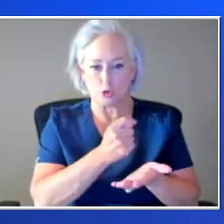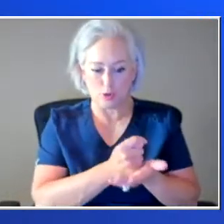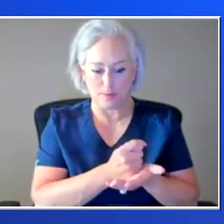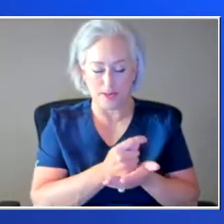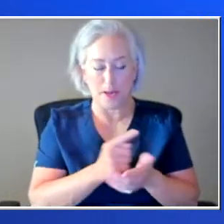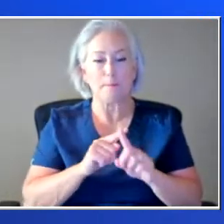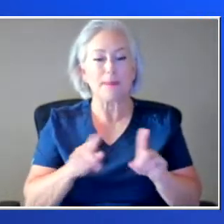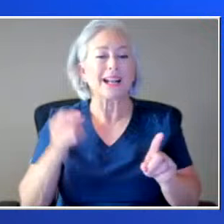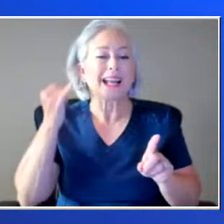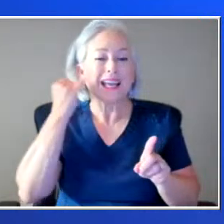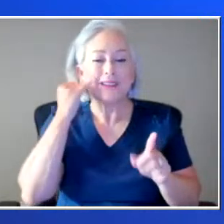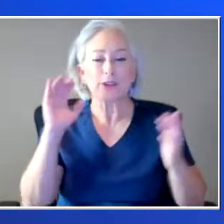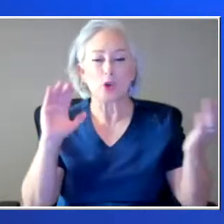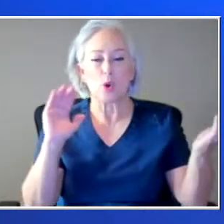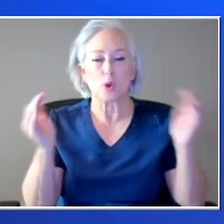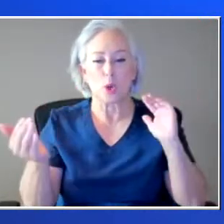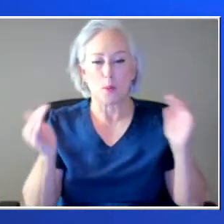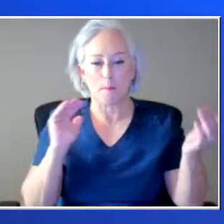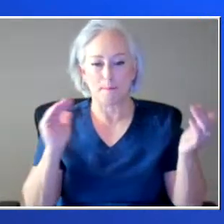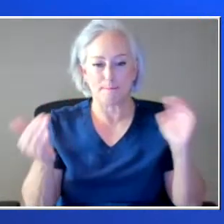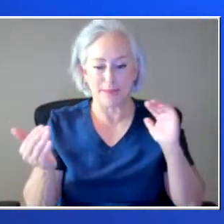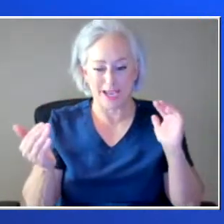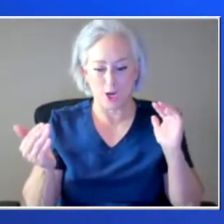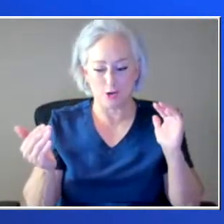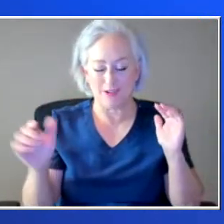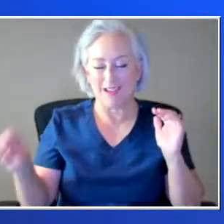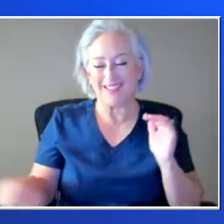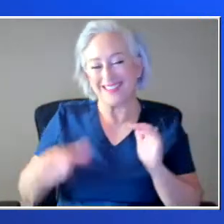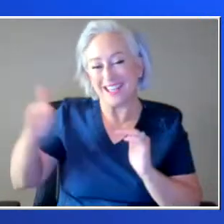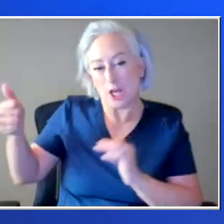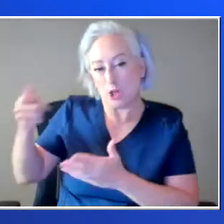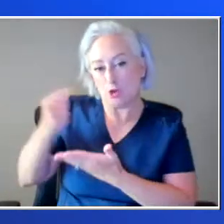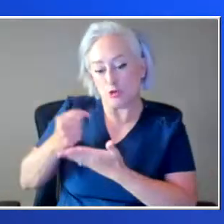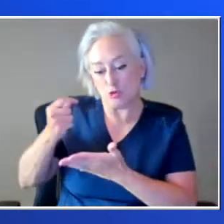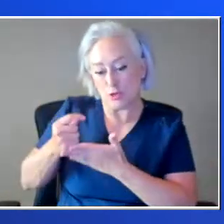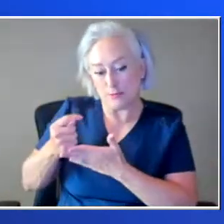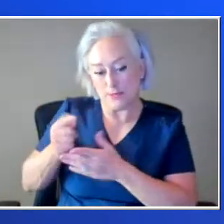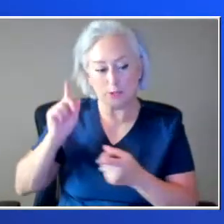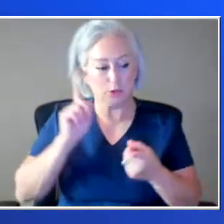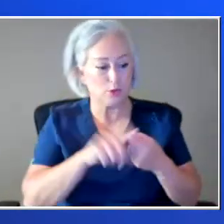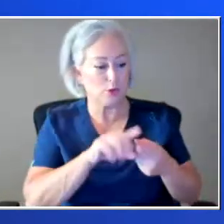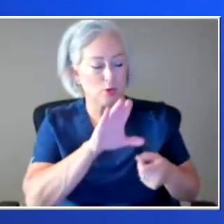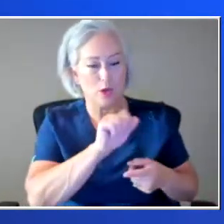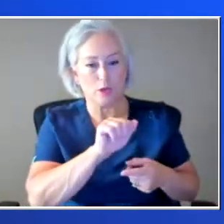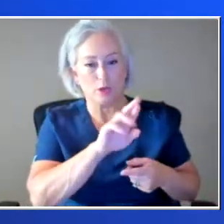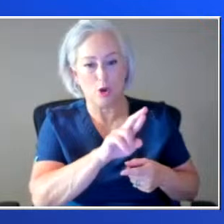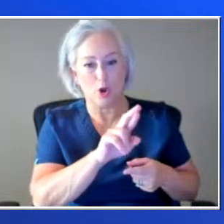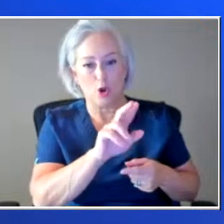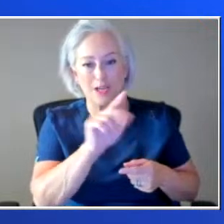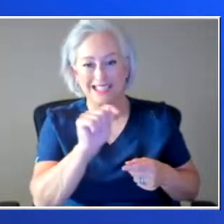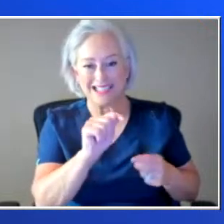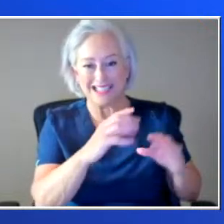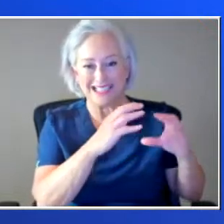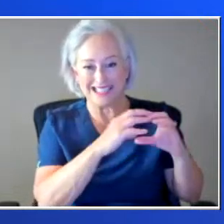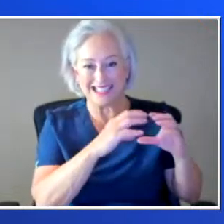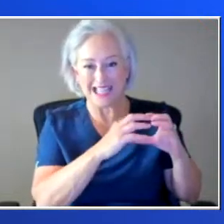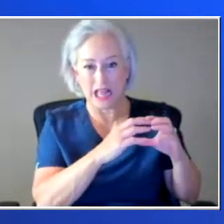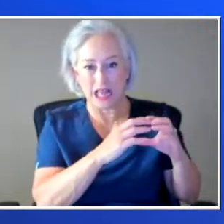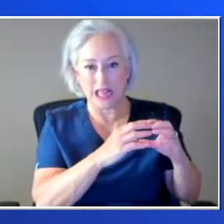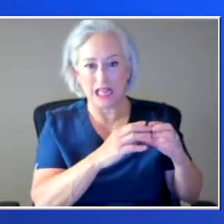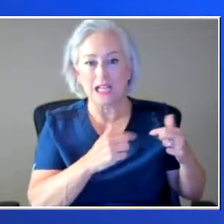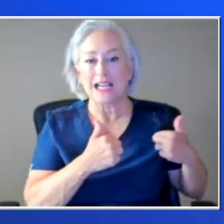the previous treatments. I mean, I was sick, but it was like having the